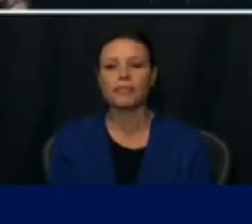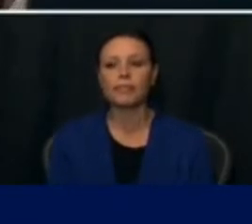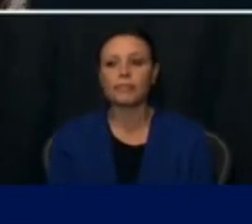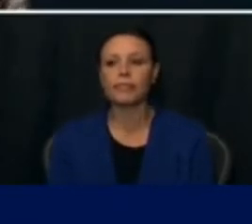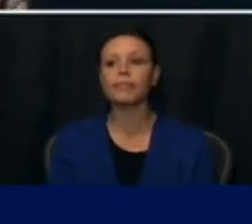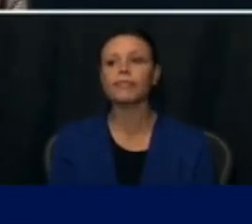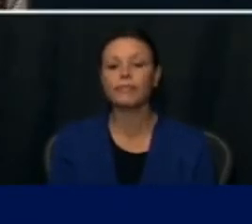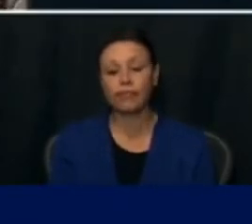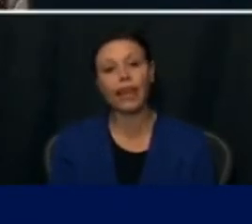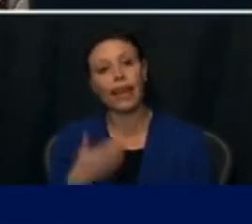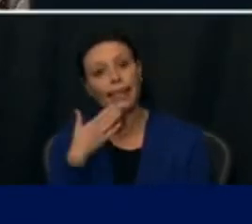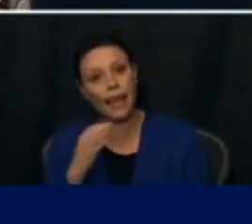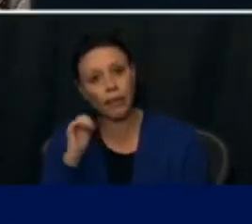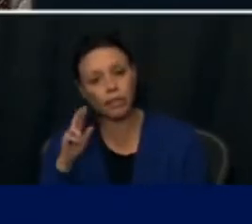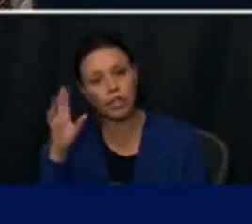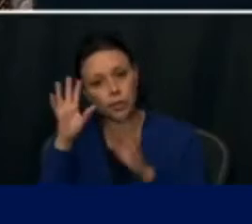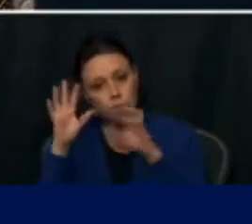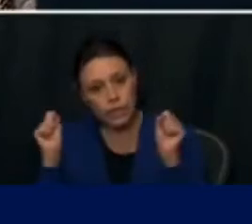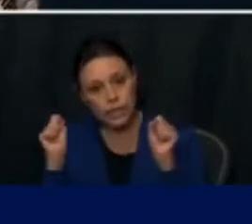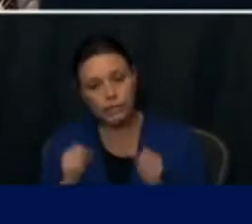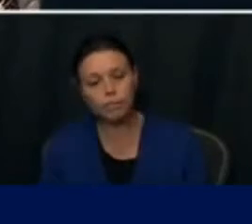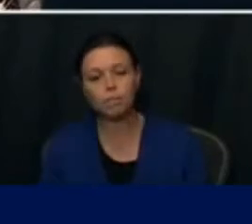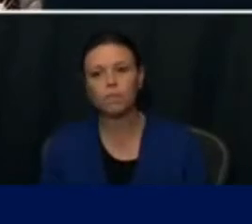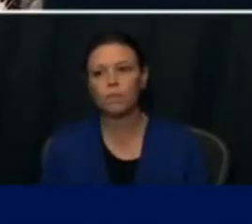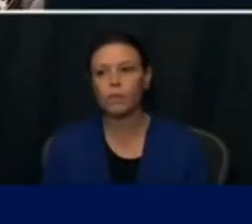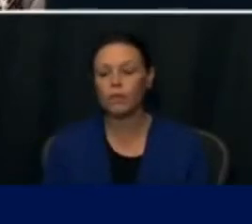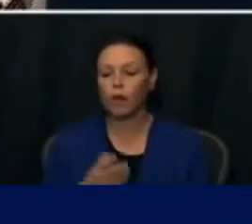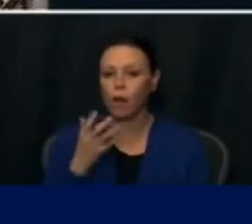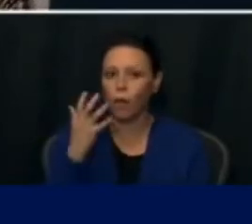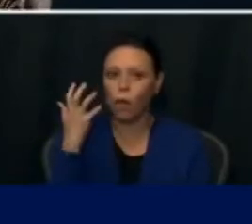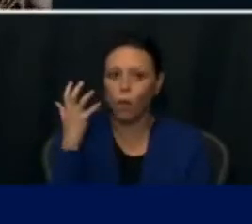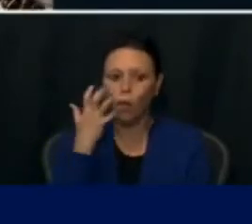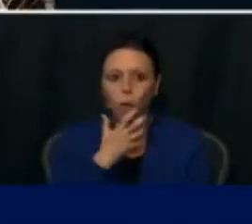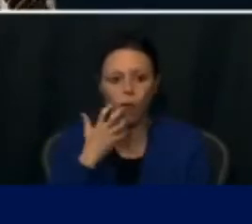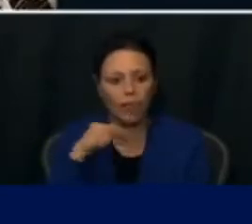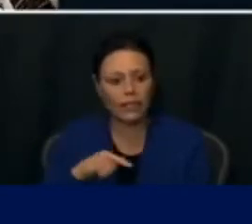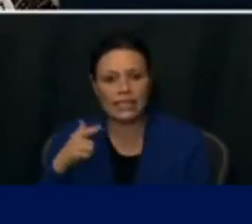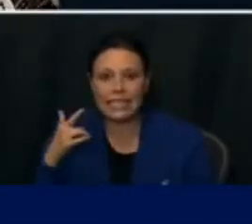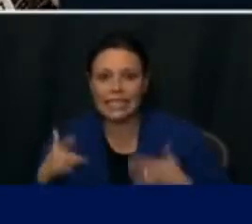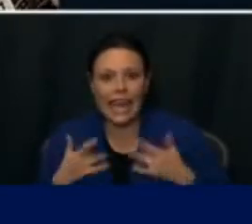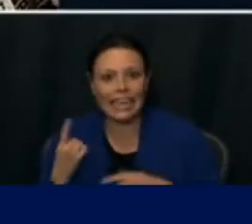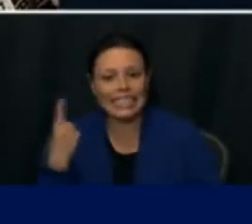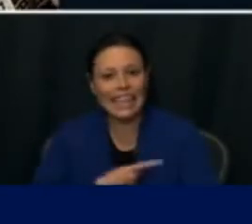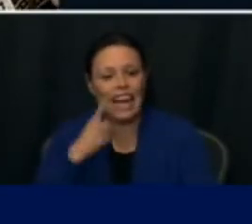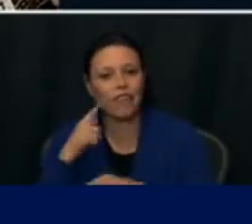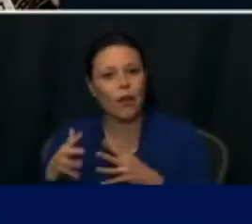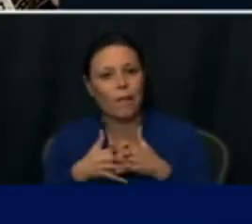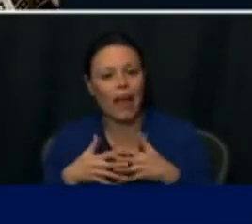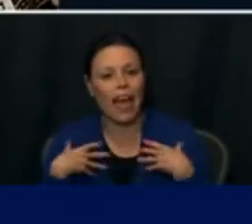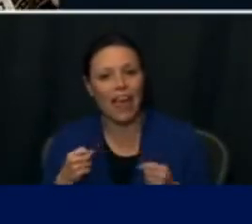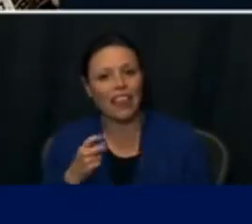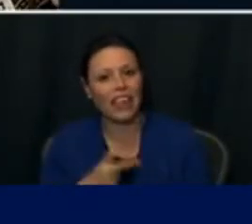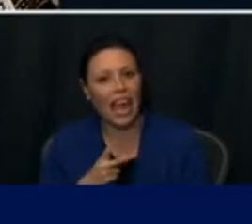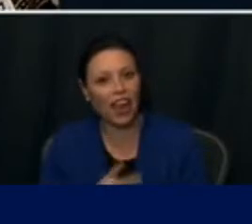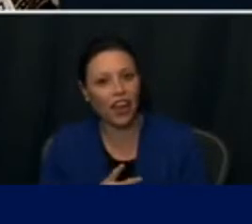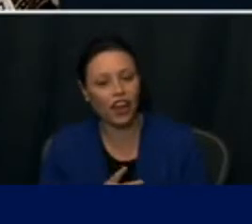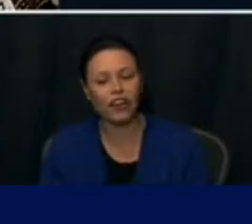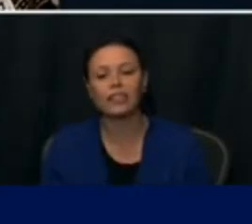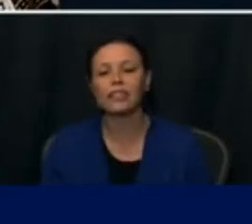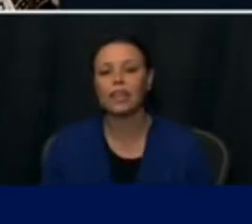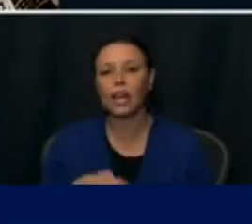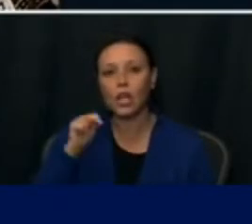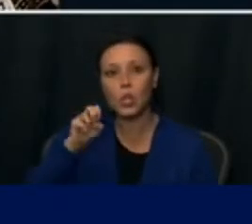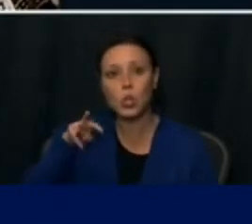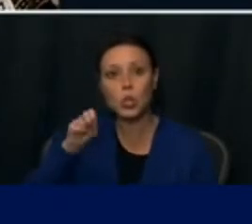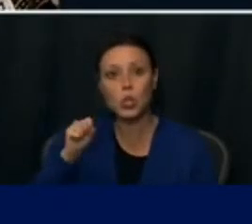secret well thank you Mr President what an extremely exciting day for American healthc Care on top of the